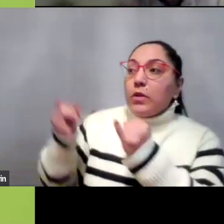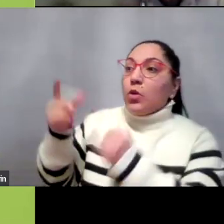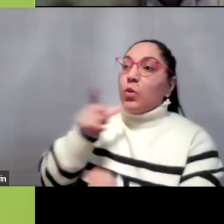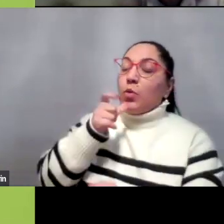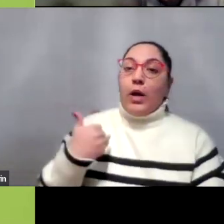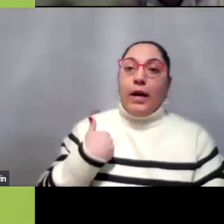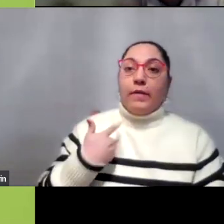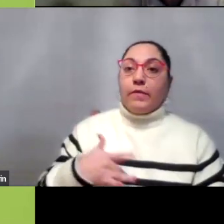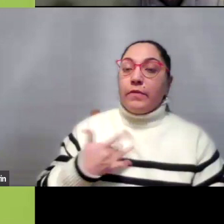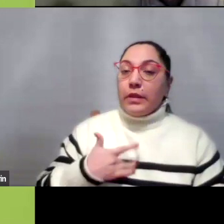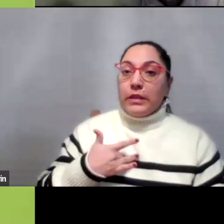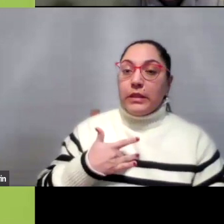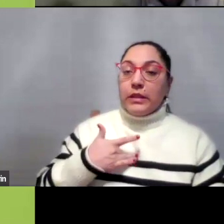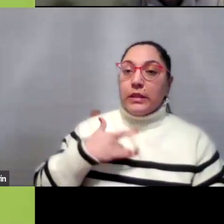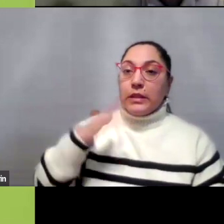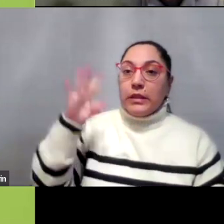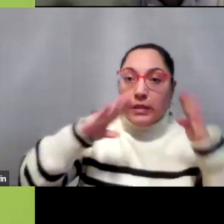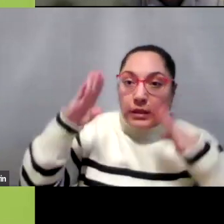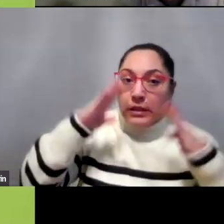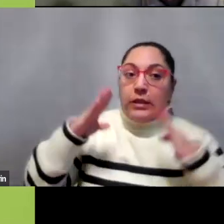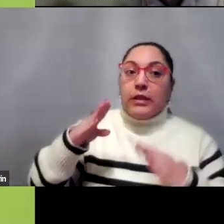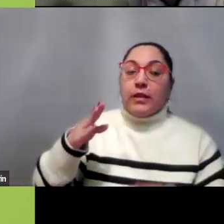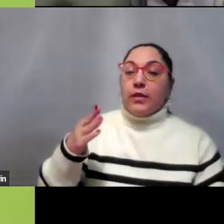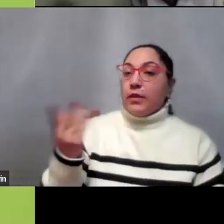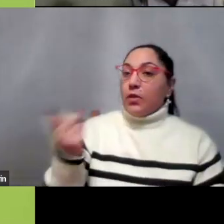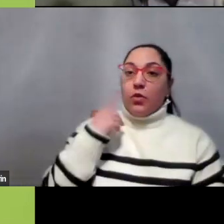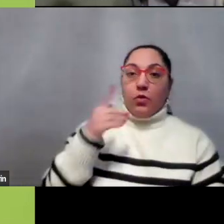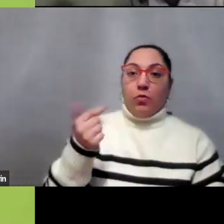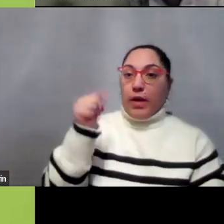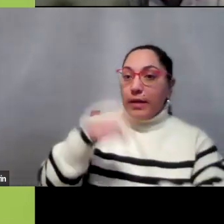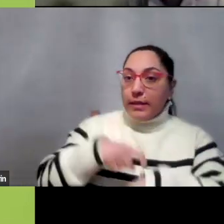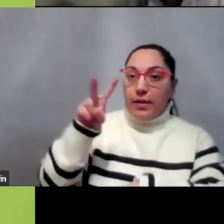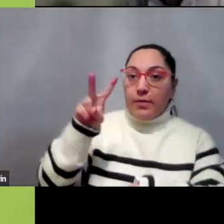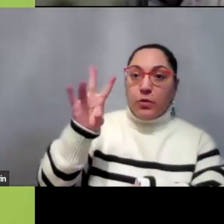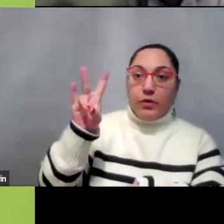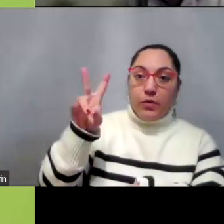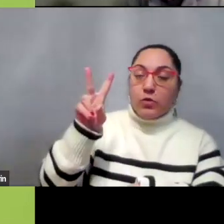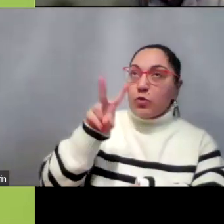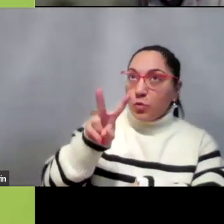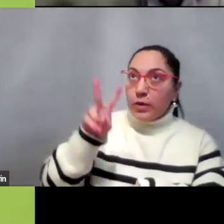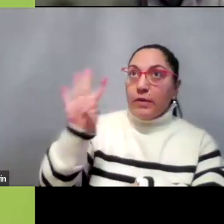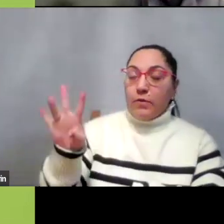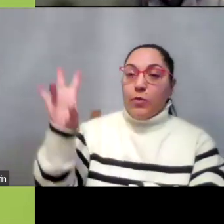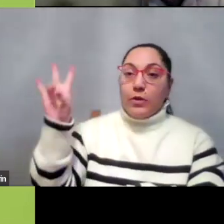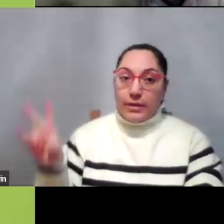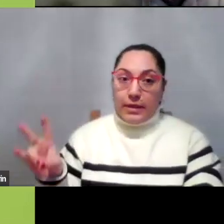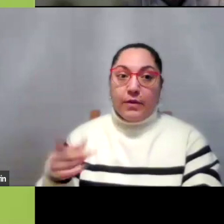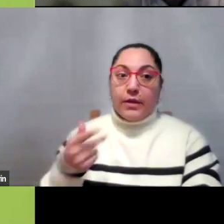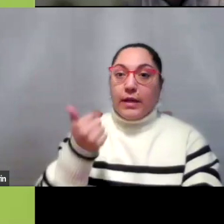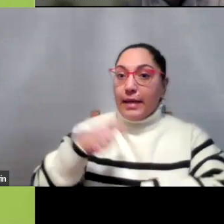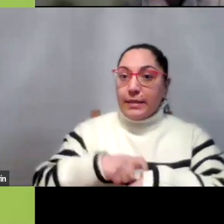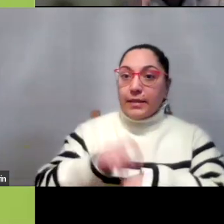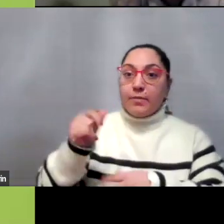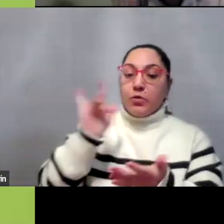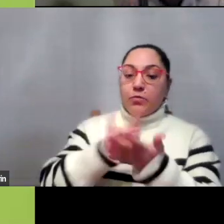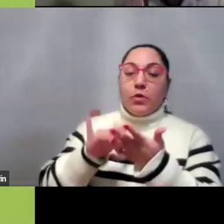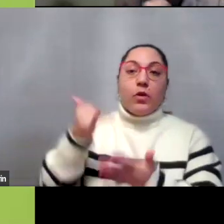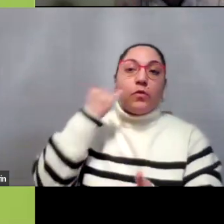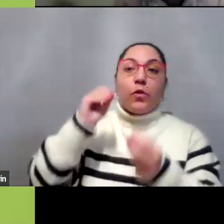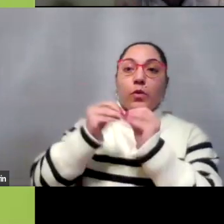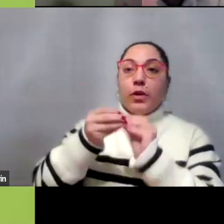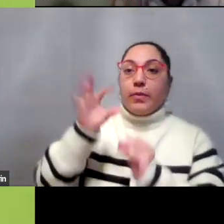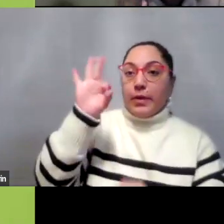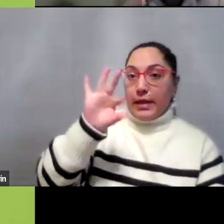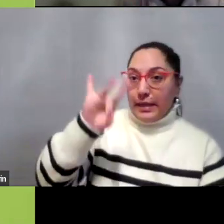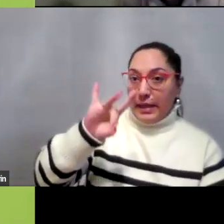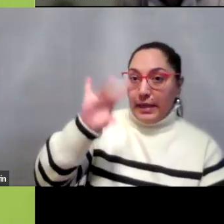number. It's 24/7, 365 days a year, and they can provide families, individuals. I get the data on them all the